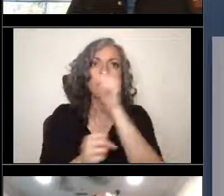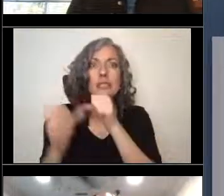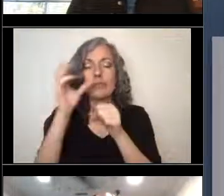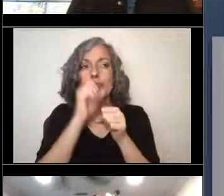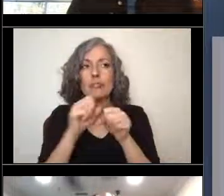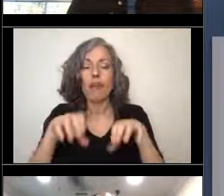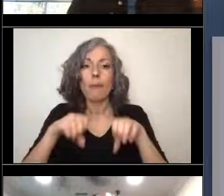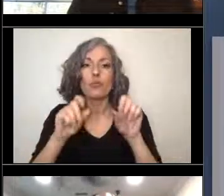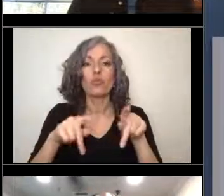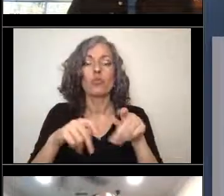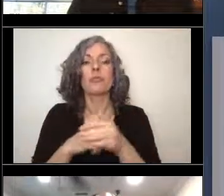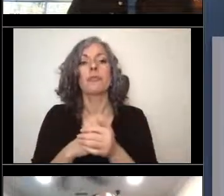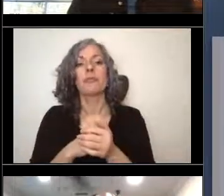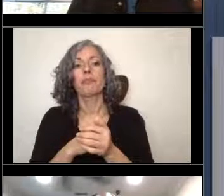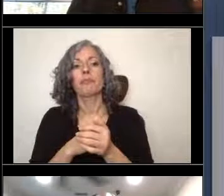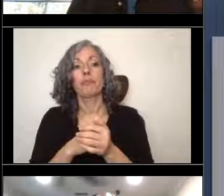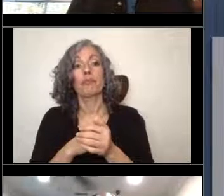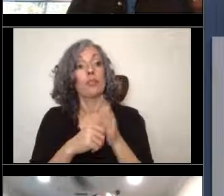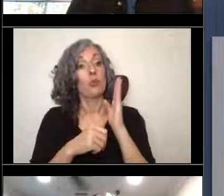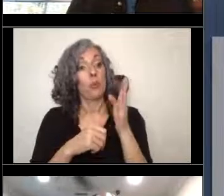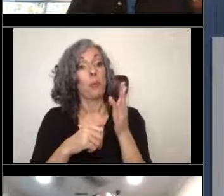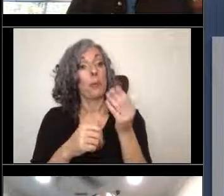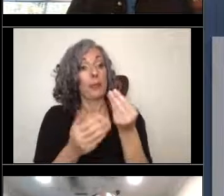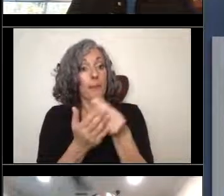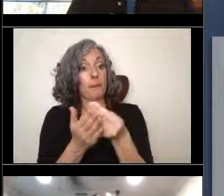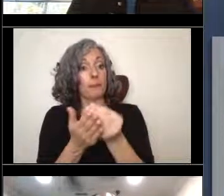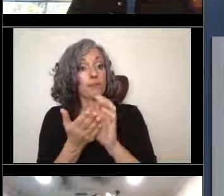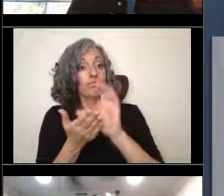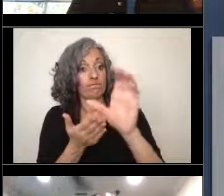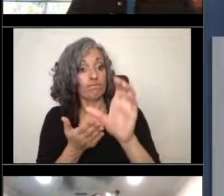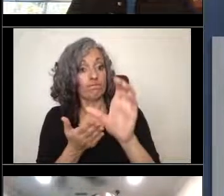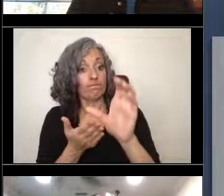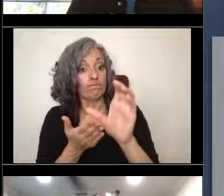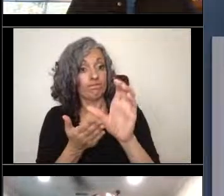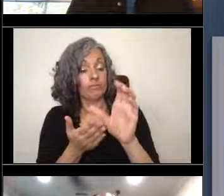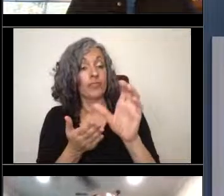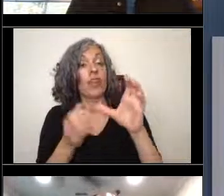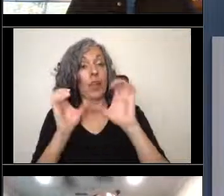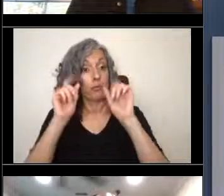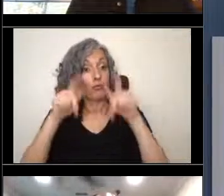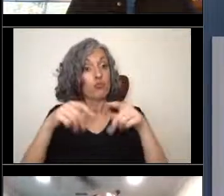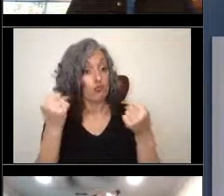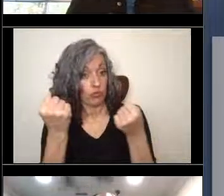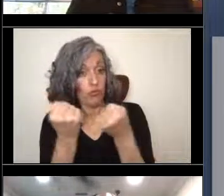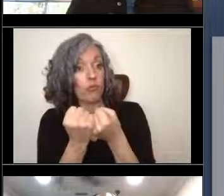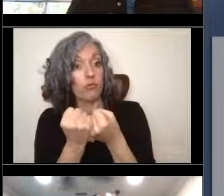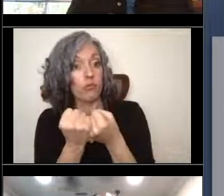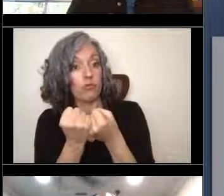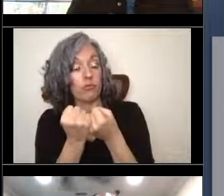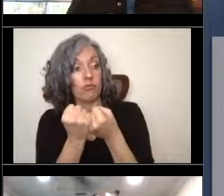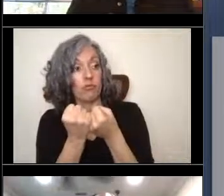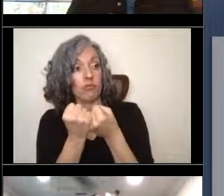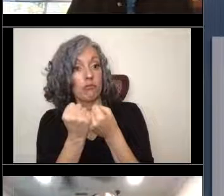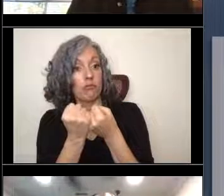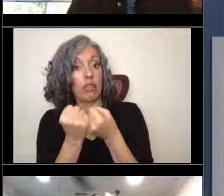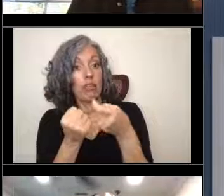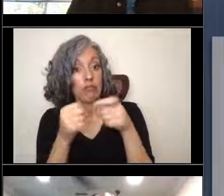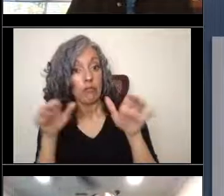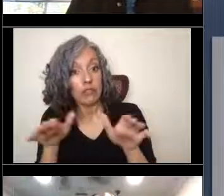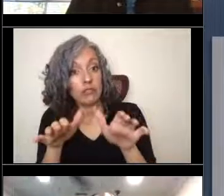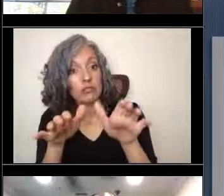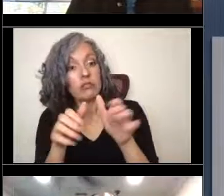there's opportunities, and there will be funding opportunities to kind of support these activities. So we want